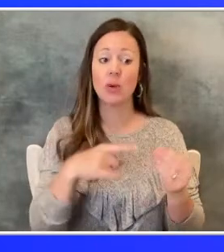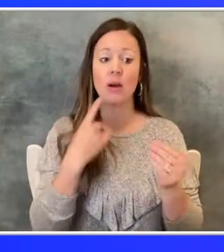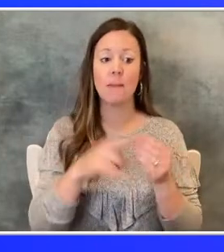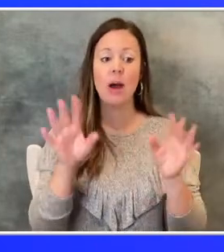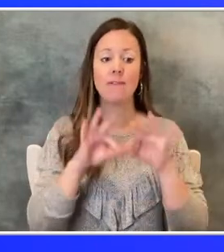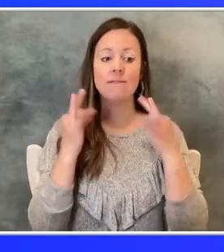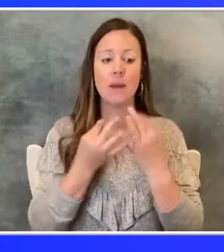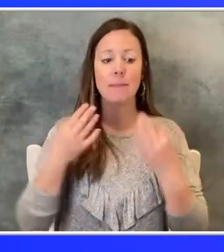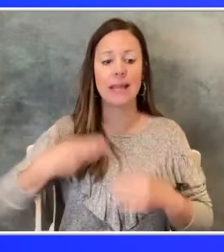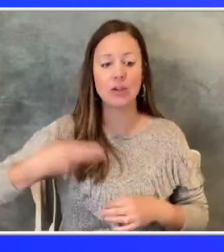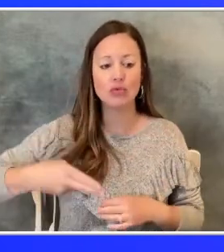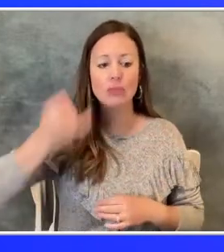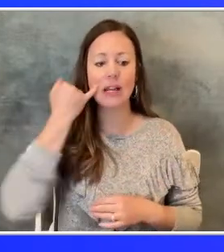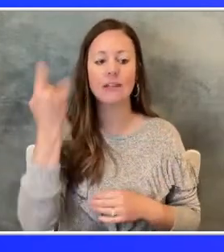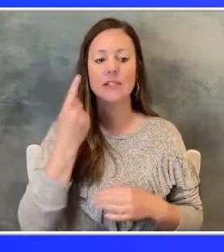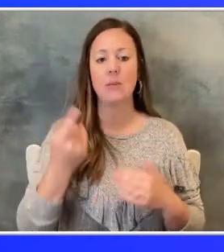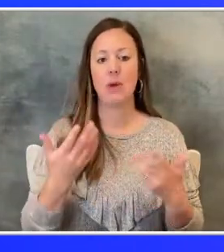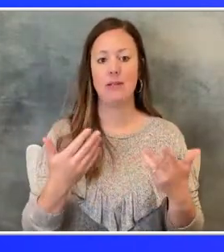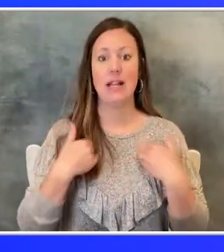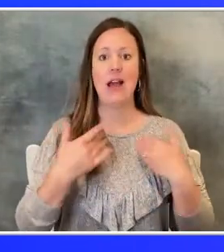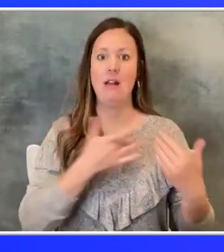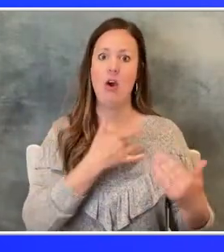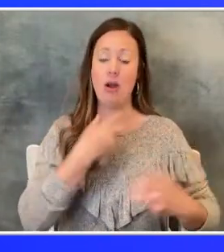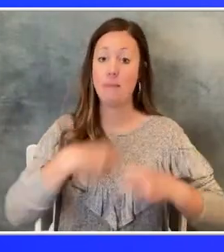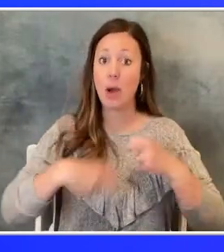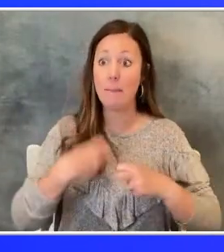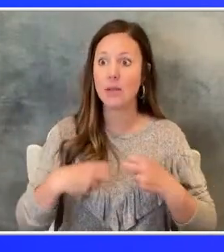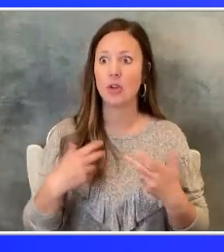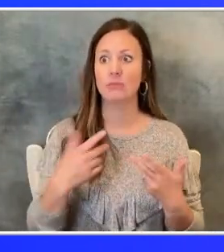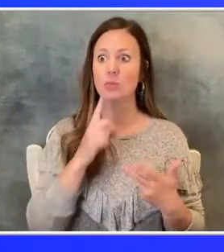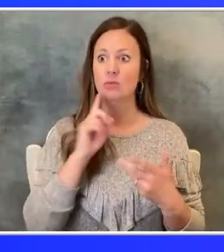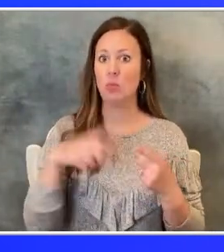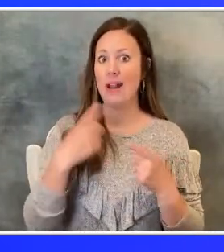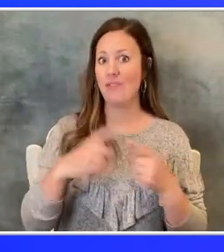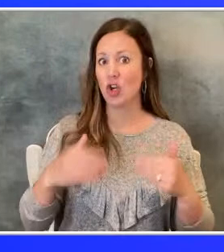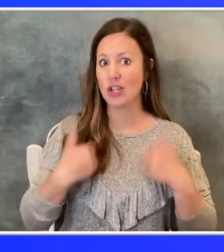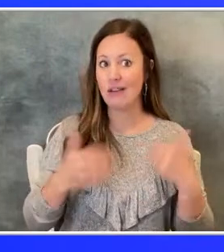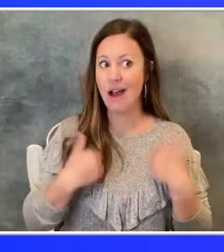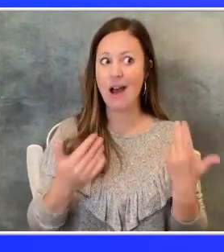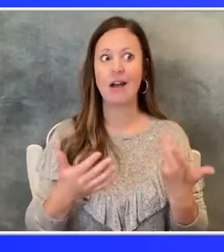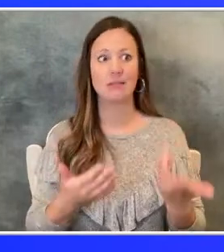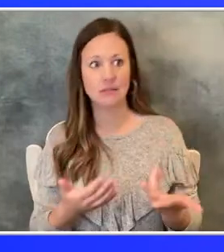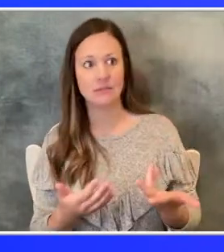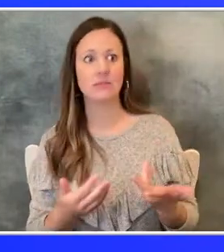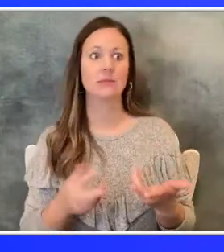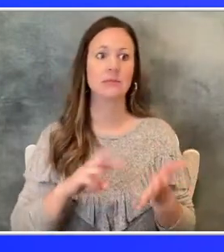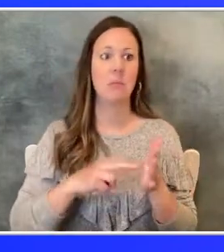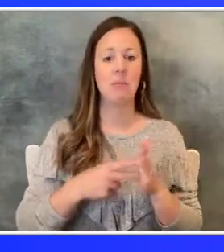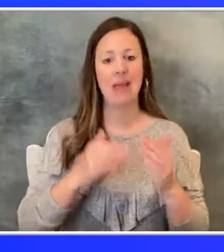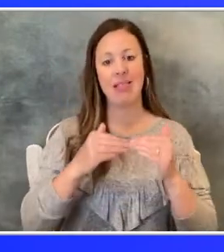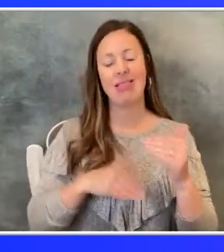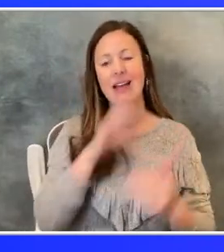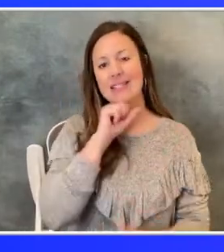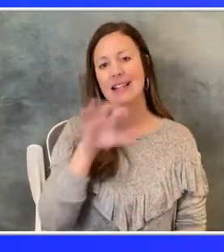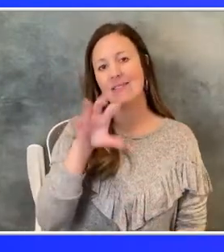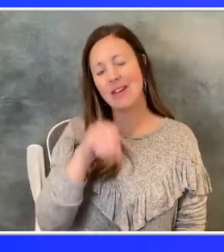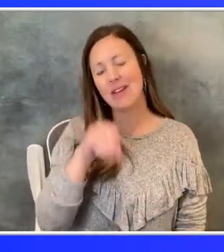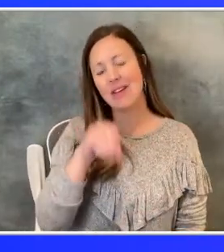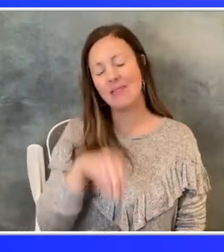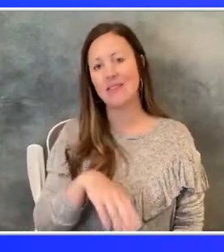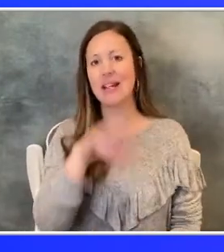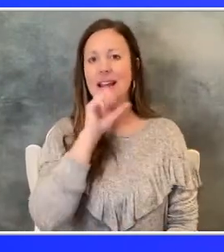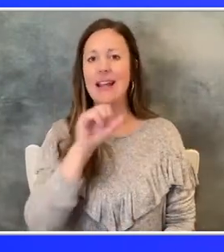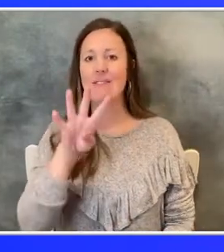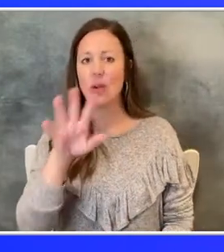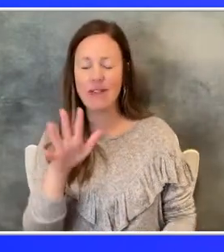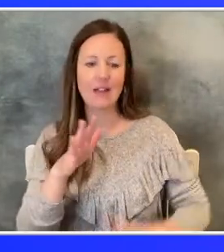in the family has had heart problems at a very young age, by young I mean less than 50, 45 years of age, and if